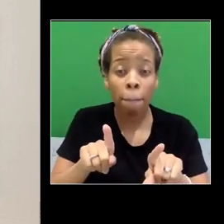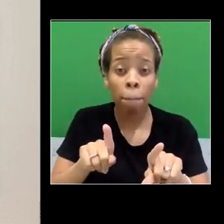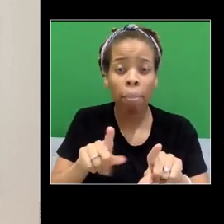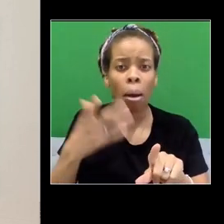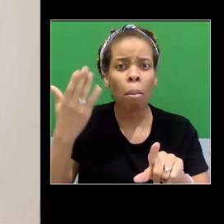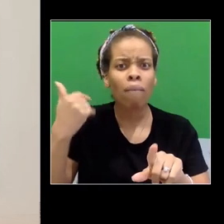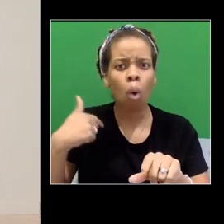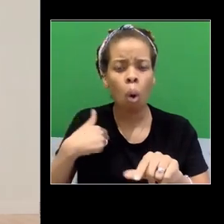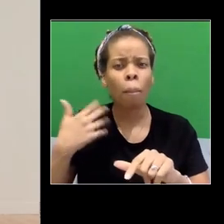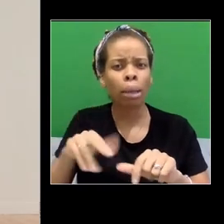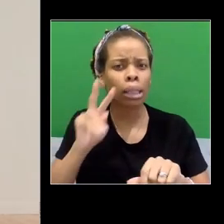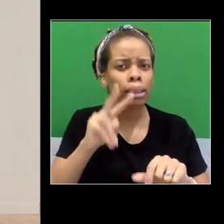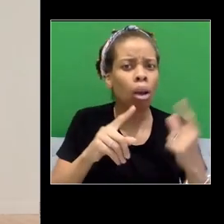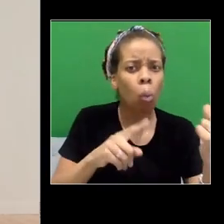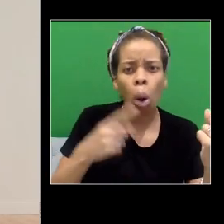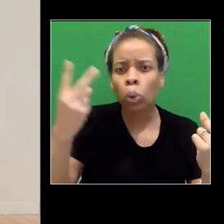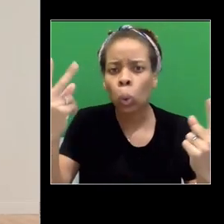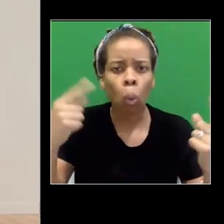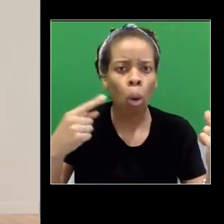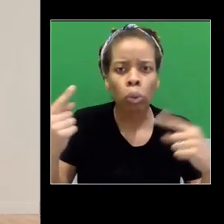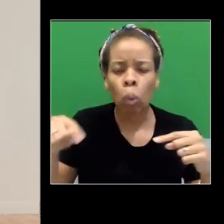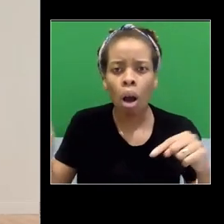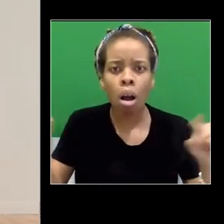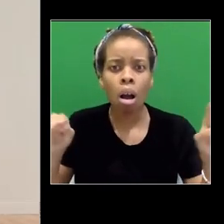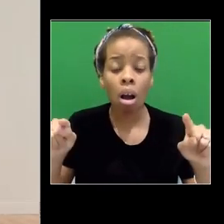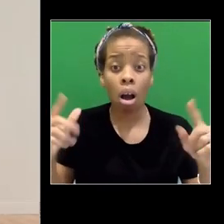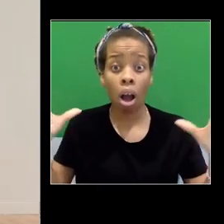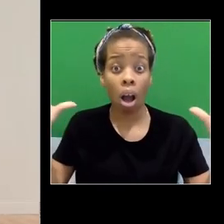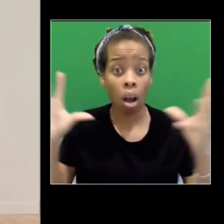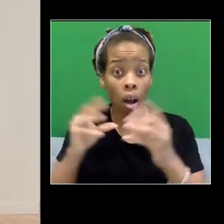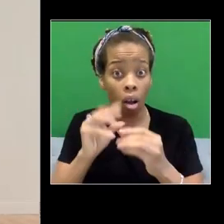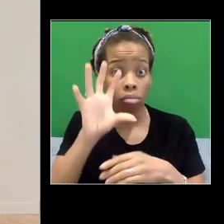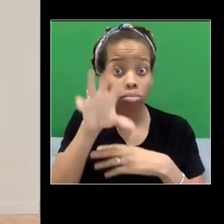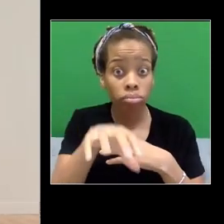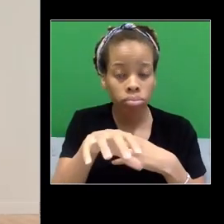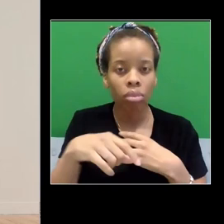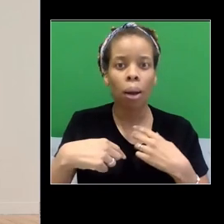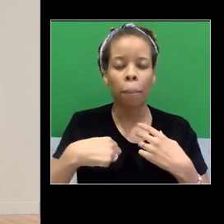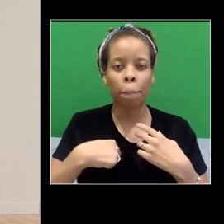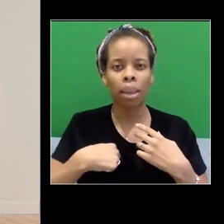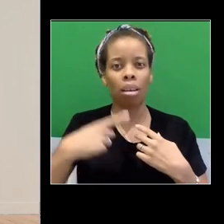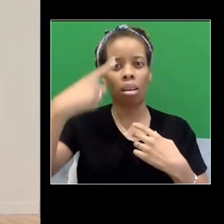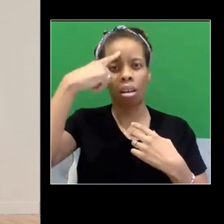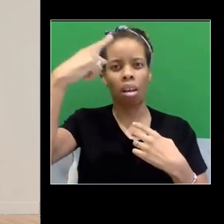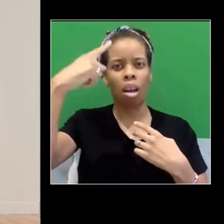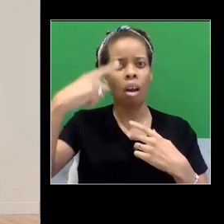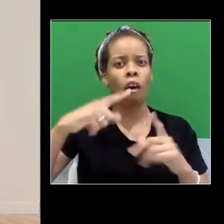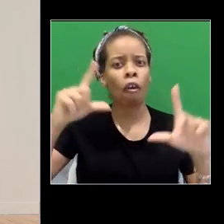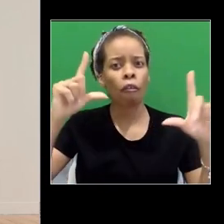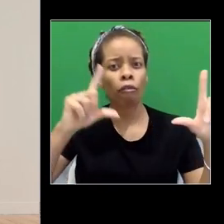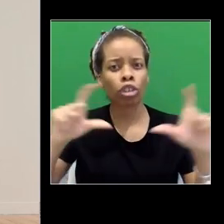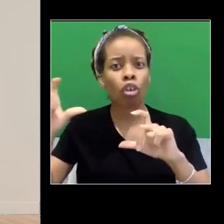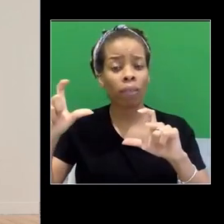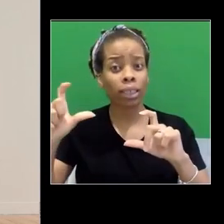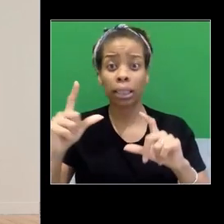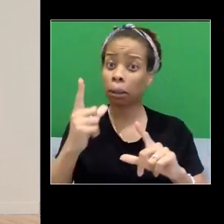moments, in different relationship with each other, it brought me back to thinking about the role photography could play, you know, as